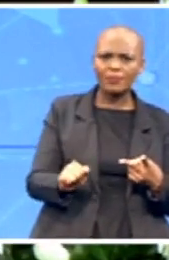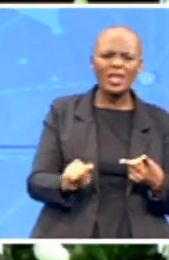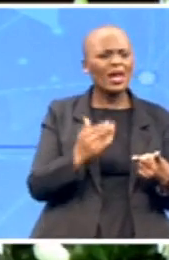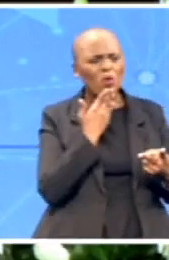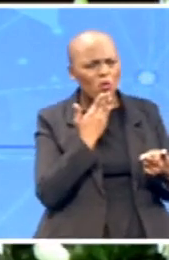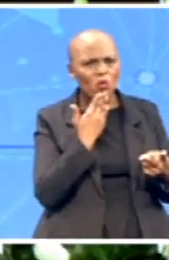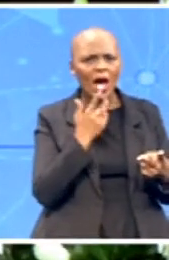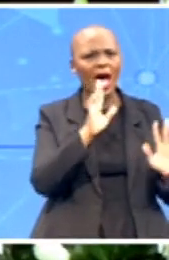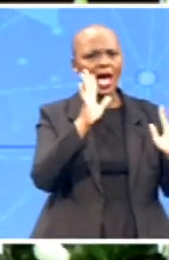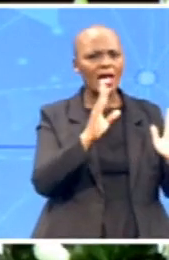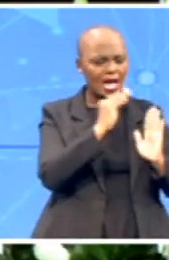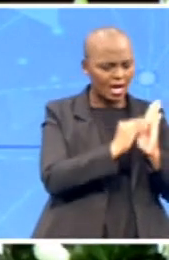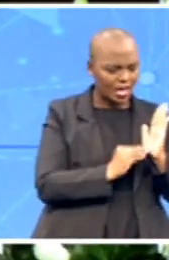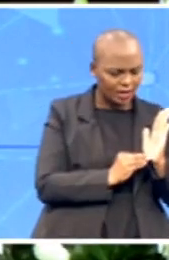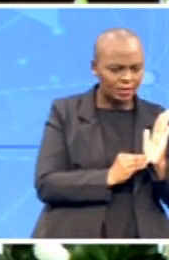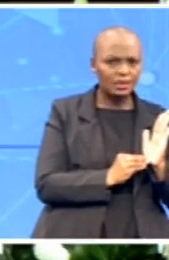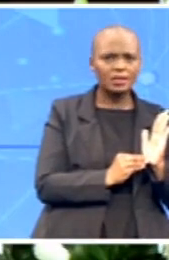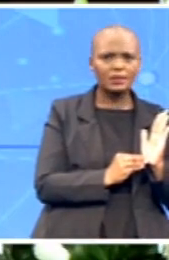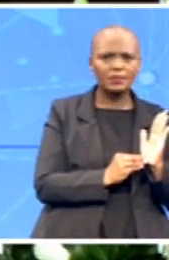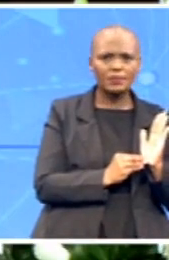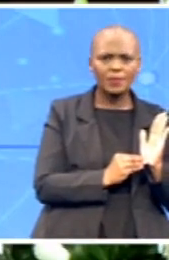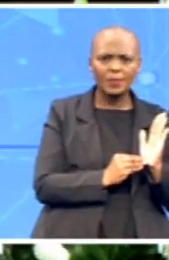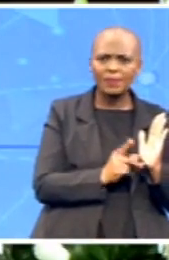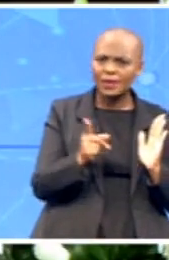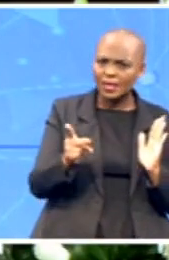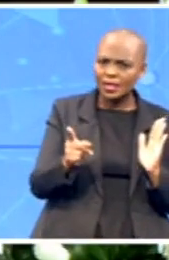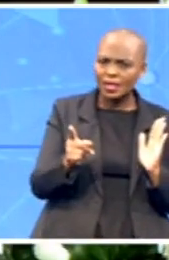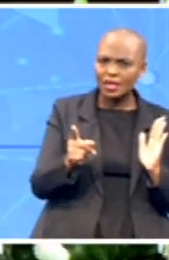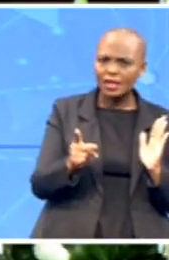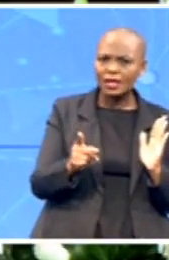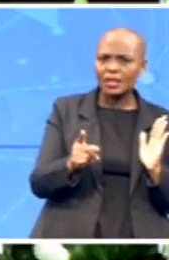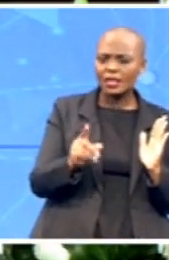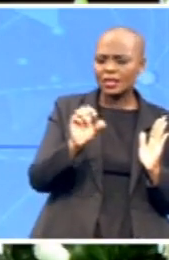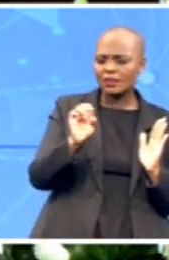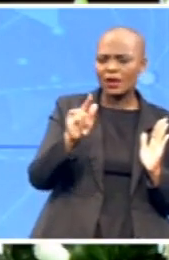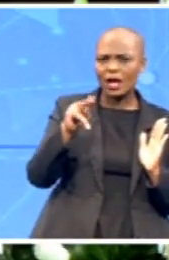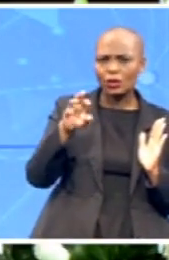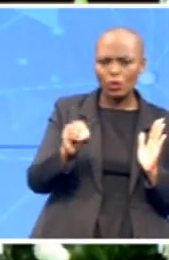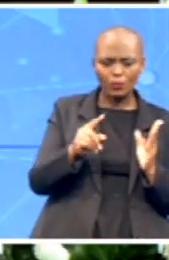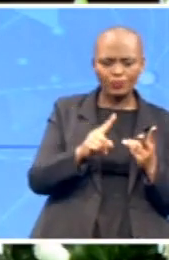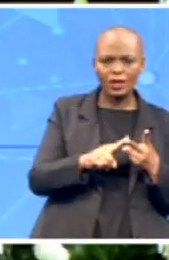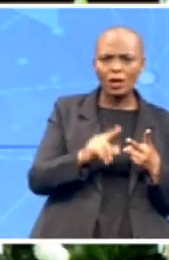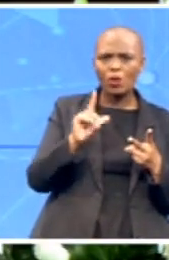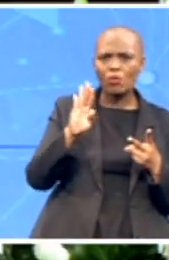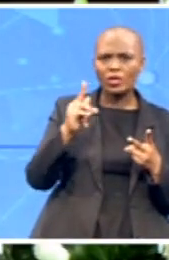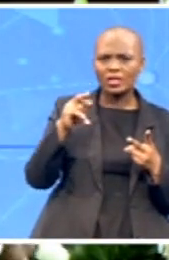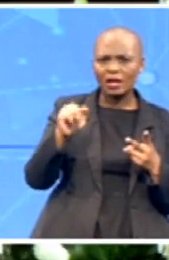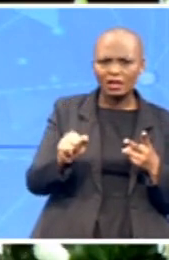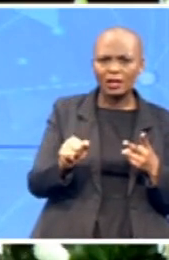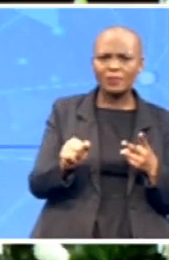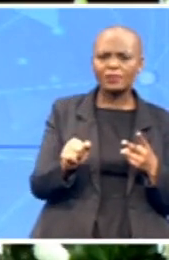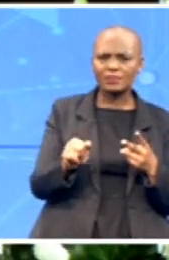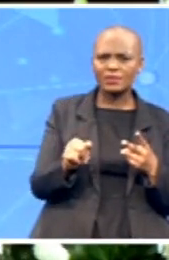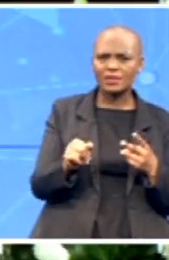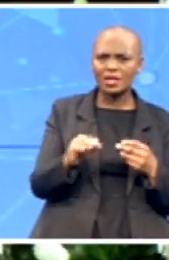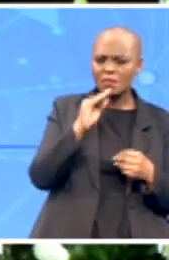Read it again, comrades. Sifurantombela Butana. The names that I'm having here are not those names that